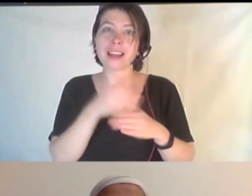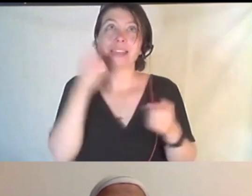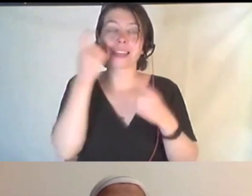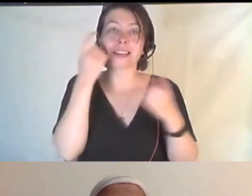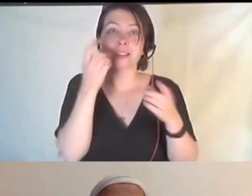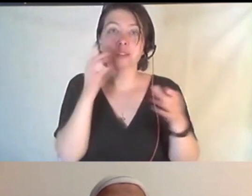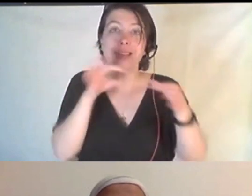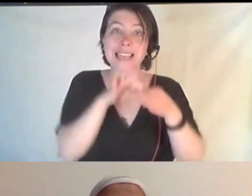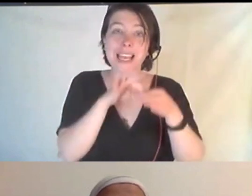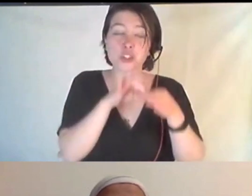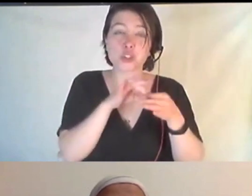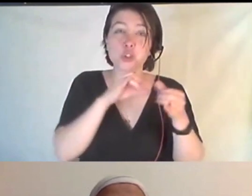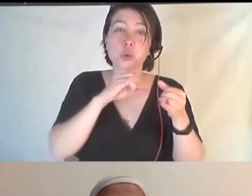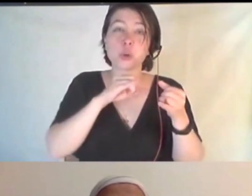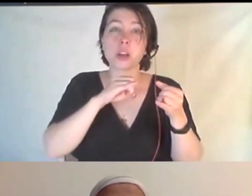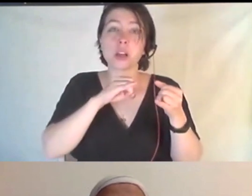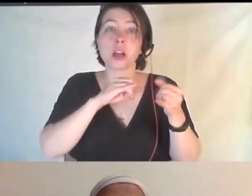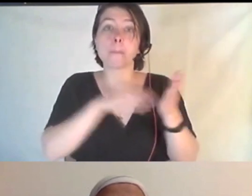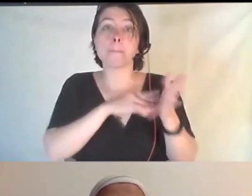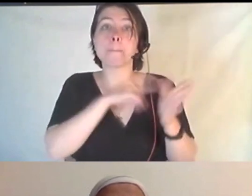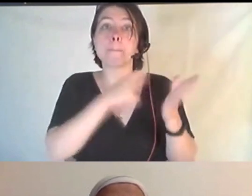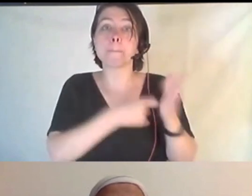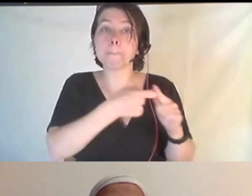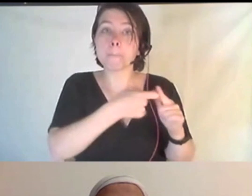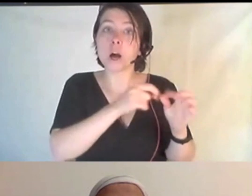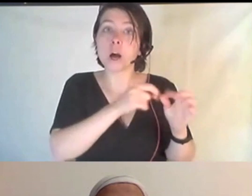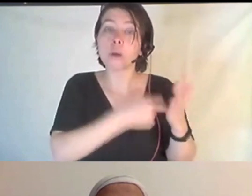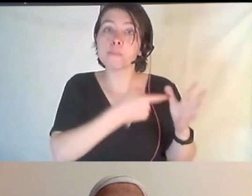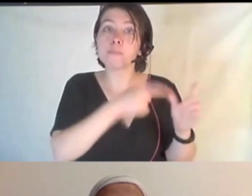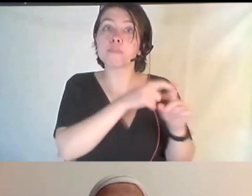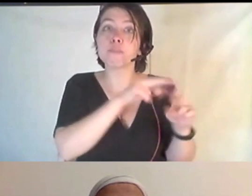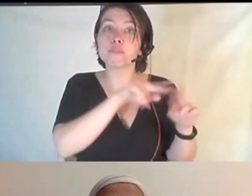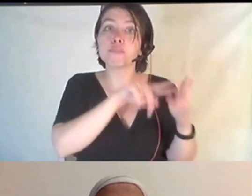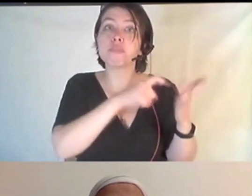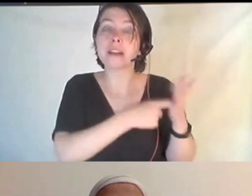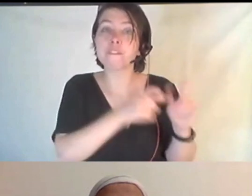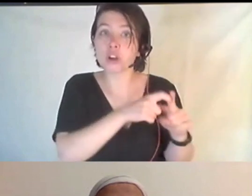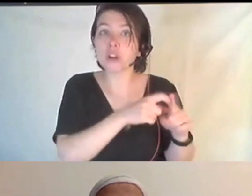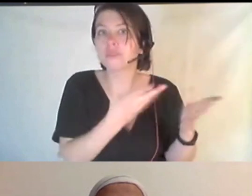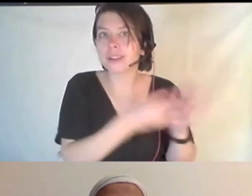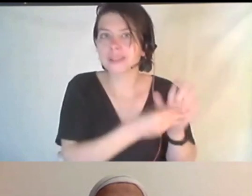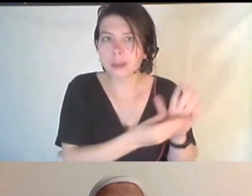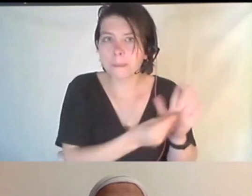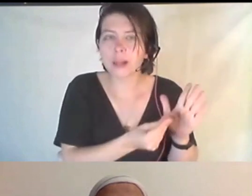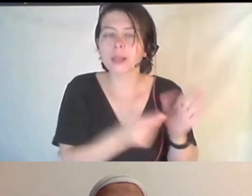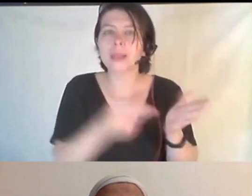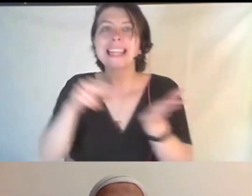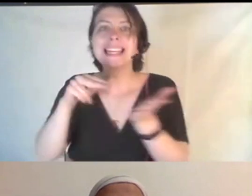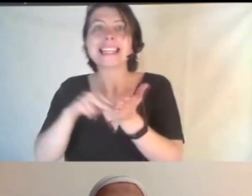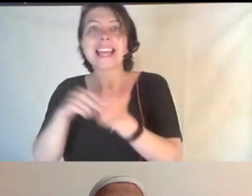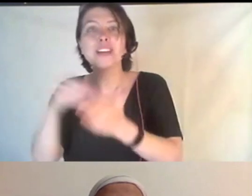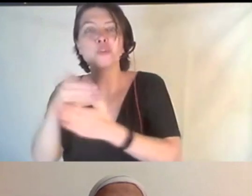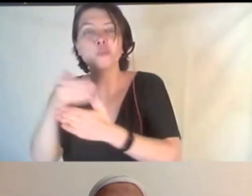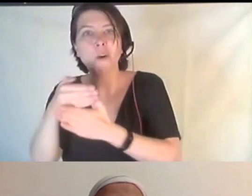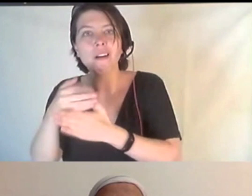and Mark Bradford and people who paint. Nena's work sits in a different place. And I think for us, that's where we would like to see the